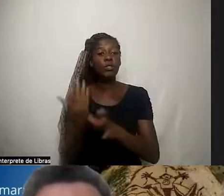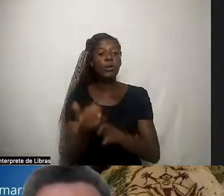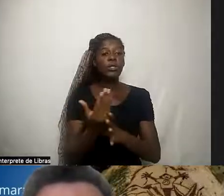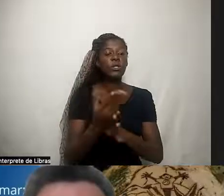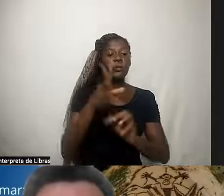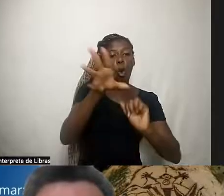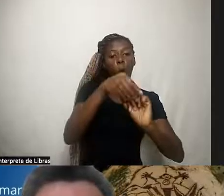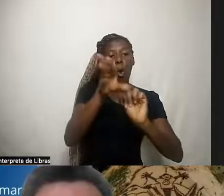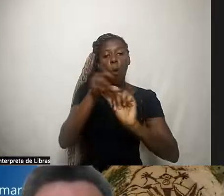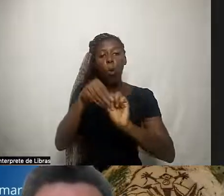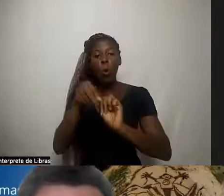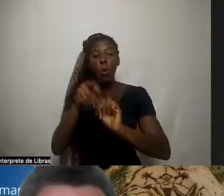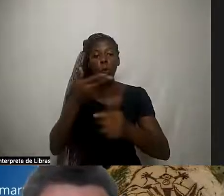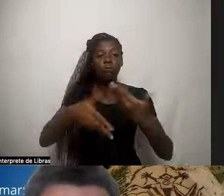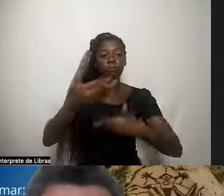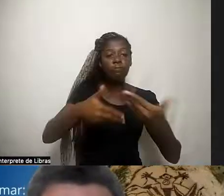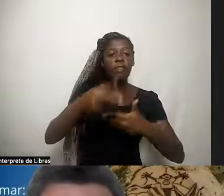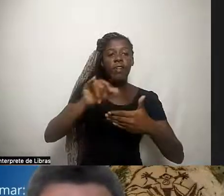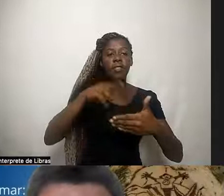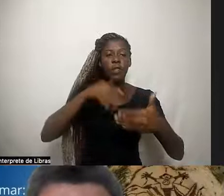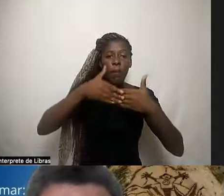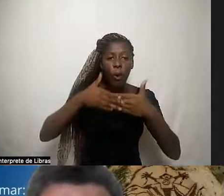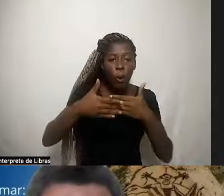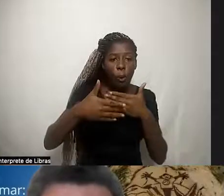Also, scientific dissemination